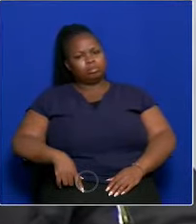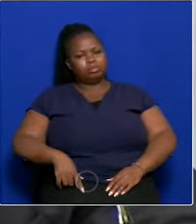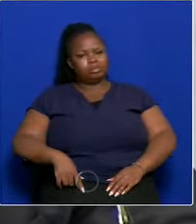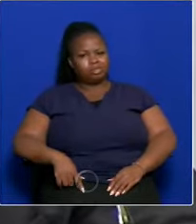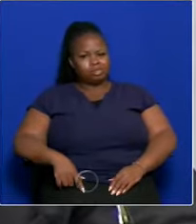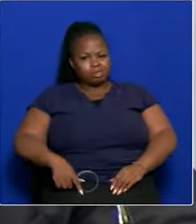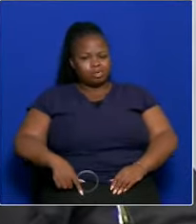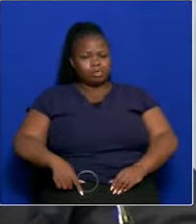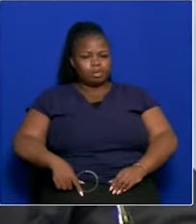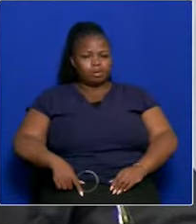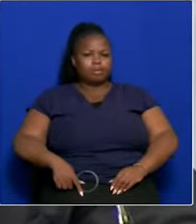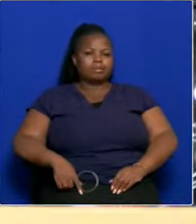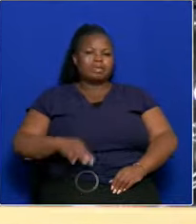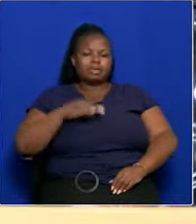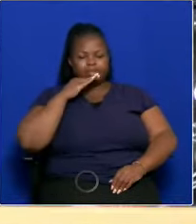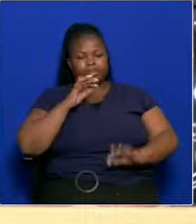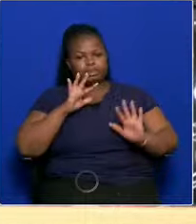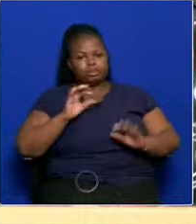of October.